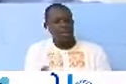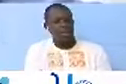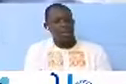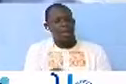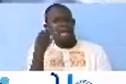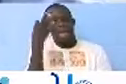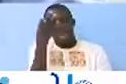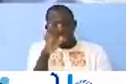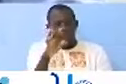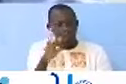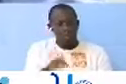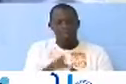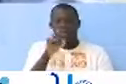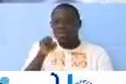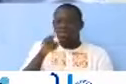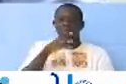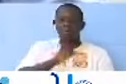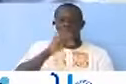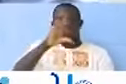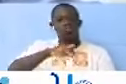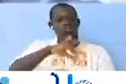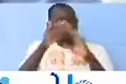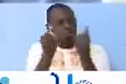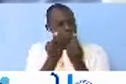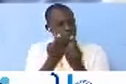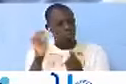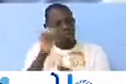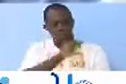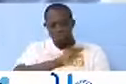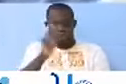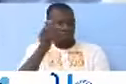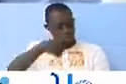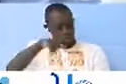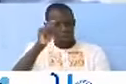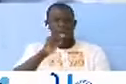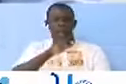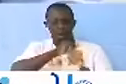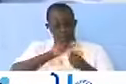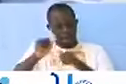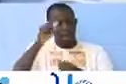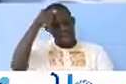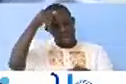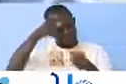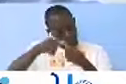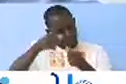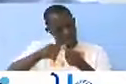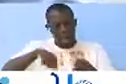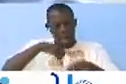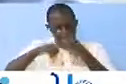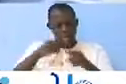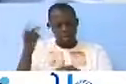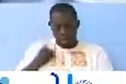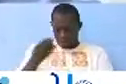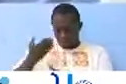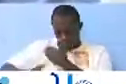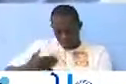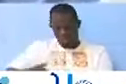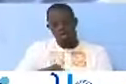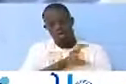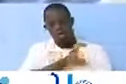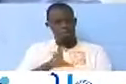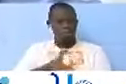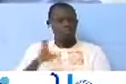korek even if this man had done something which is not correct ngin na sinyo aljibela He should consider their neighborliness.